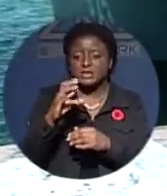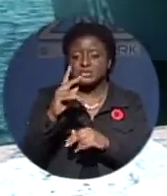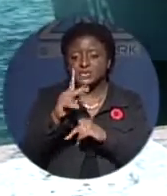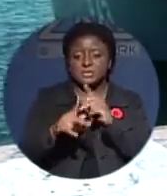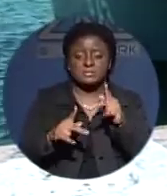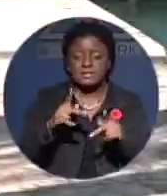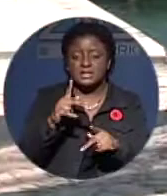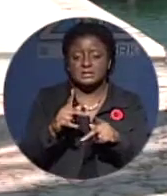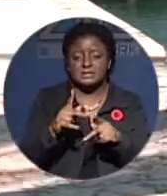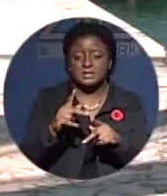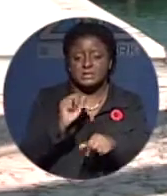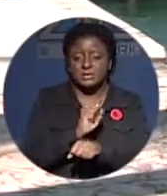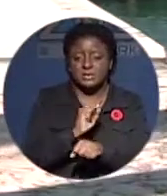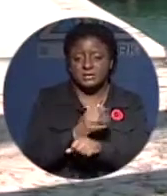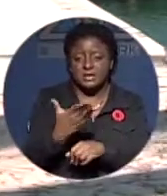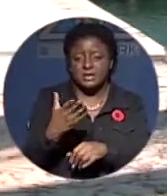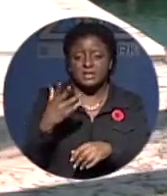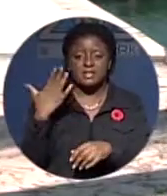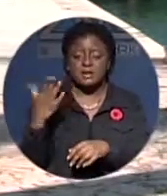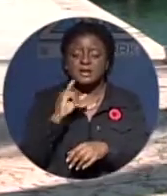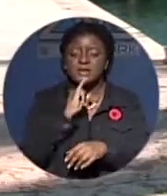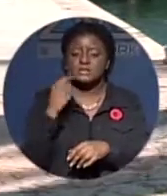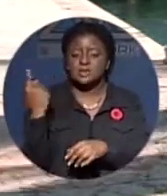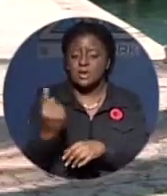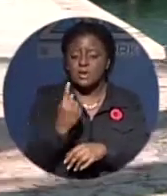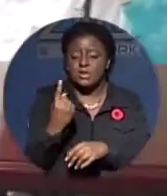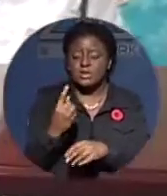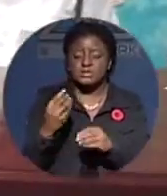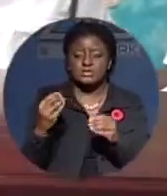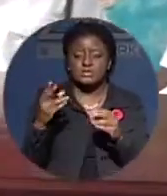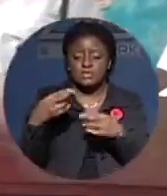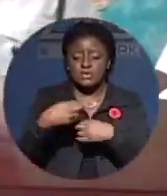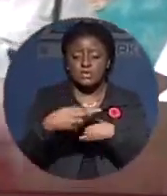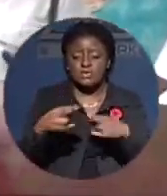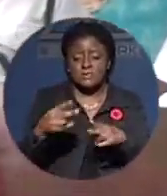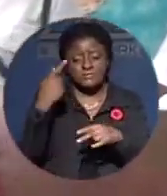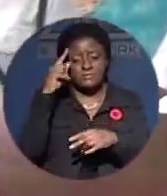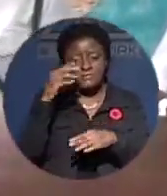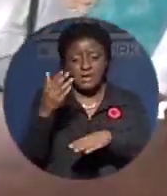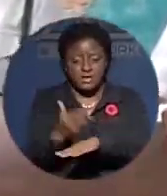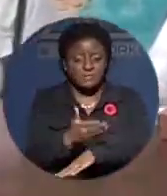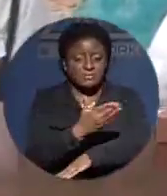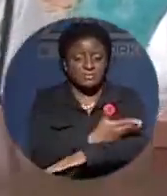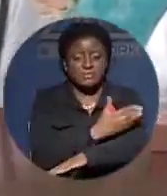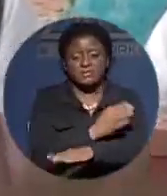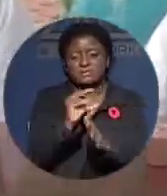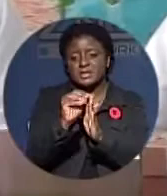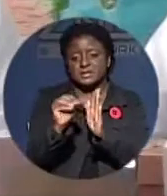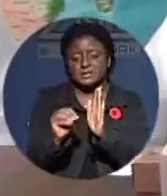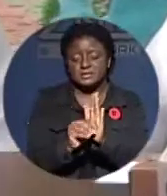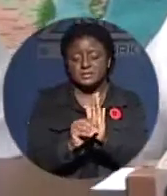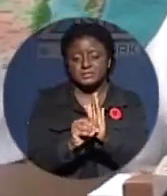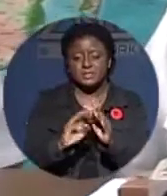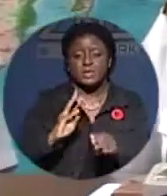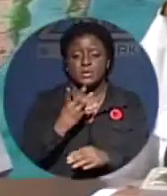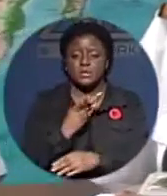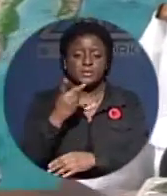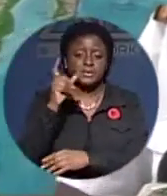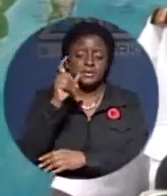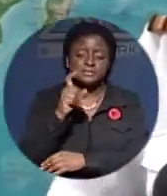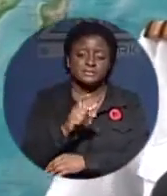always room for improvement. Rome was not built in a day, and so what you have to understand is that we have